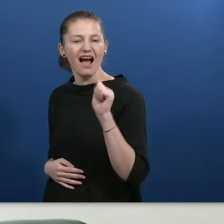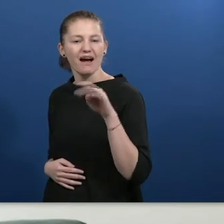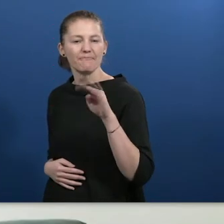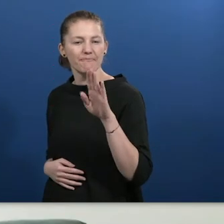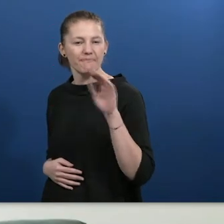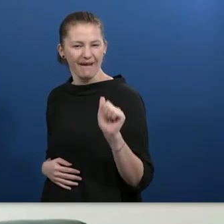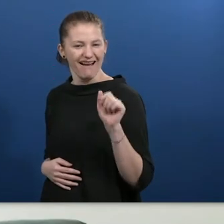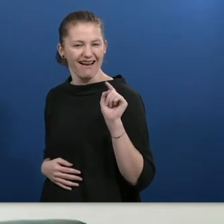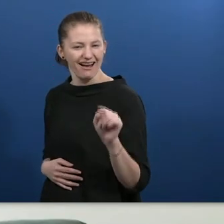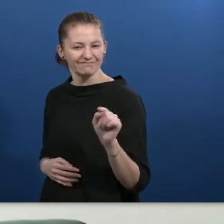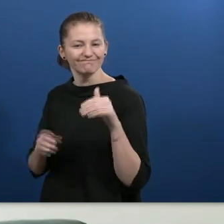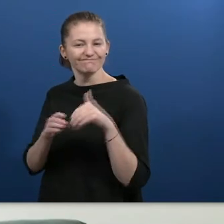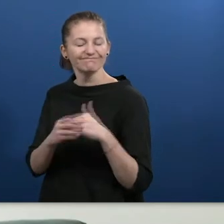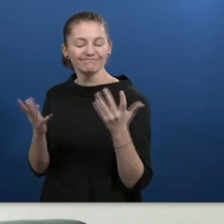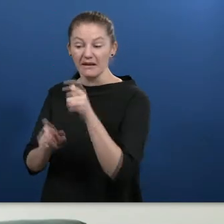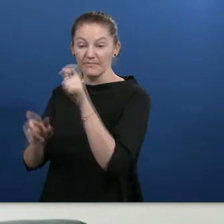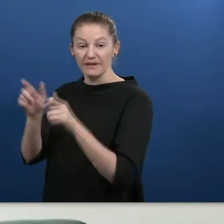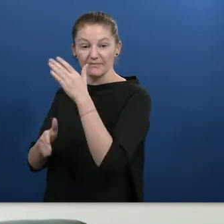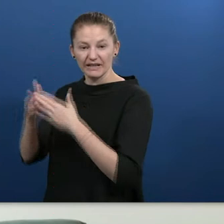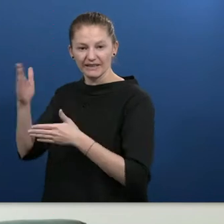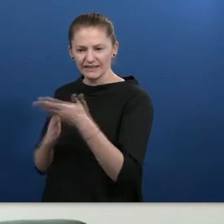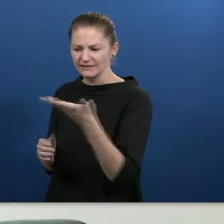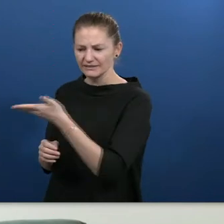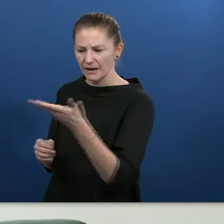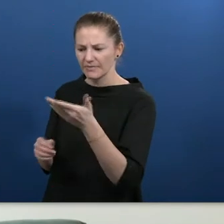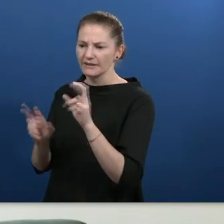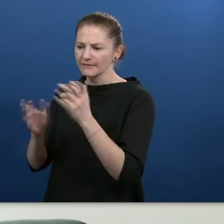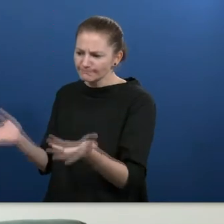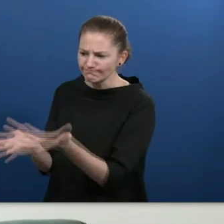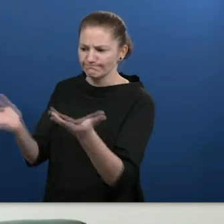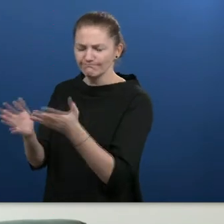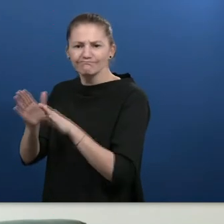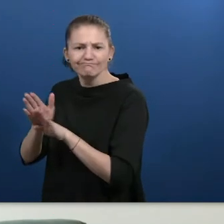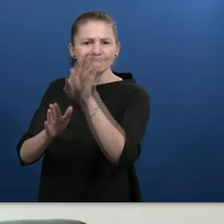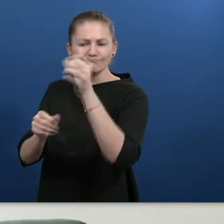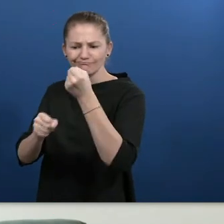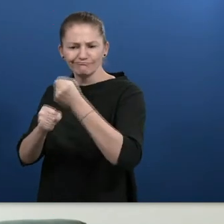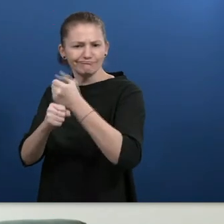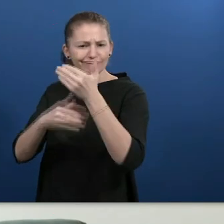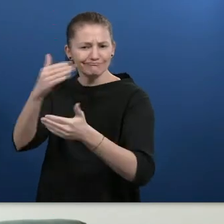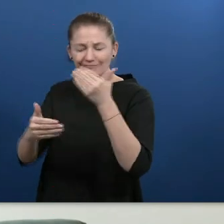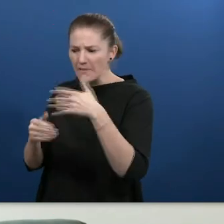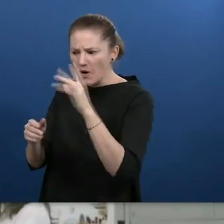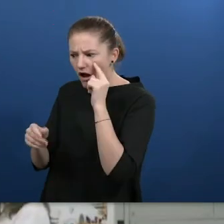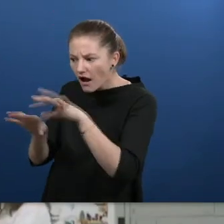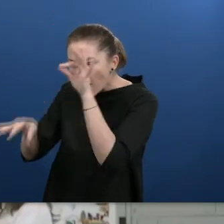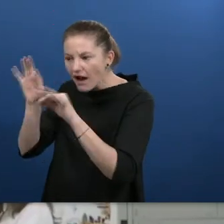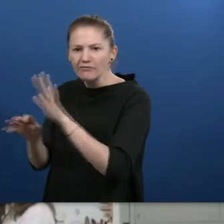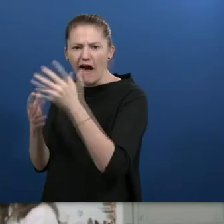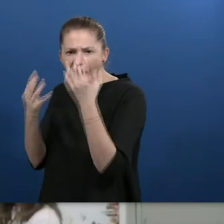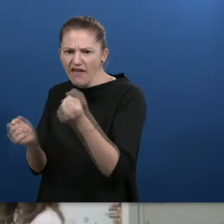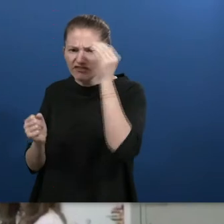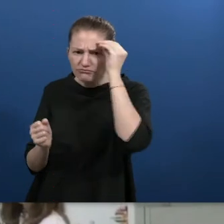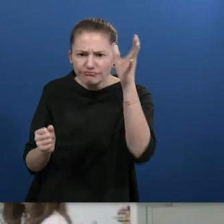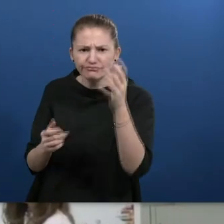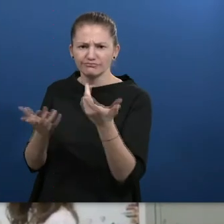Jamba Career for All supports people with disabilities to attain key competences, soft and professional skills. As a follow-up step, our team supports